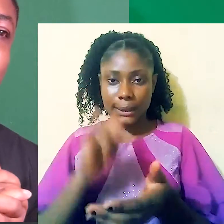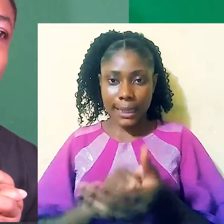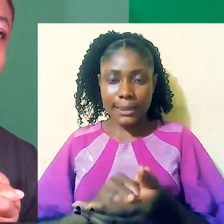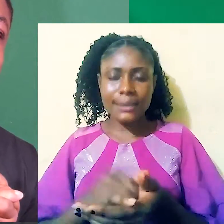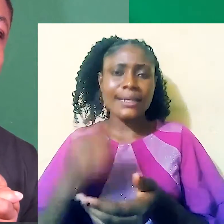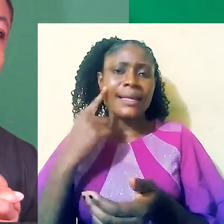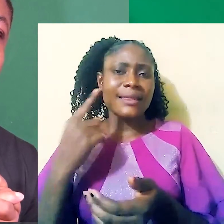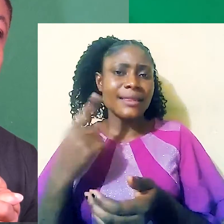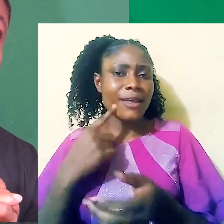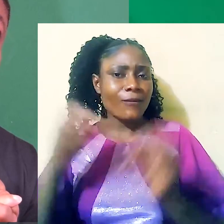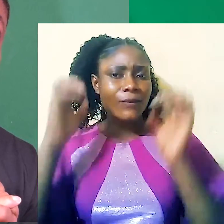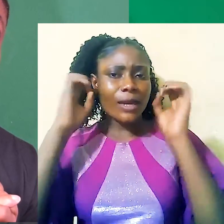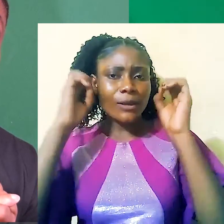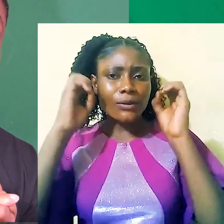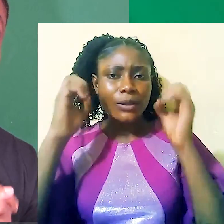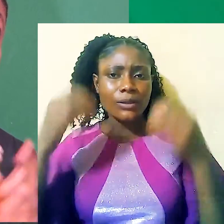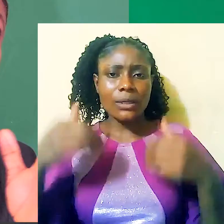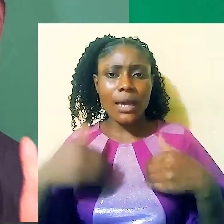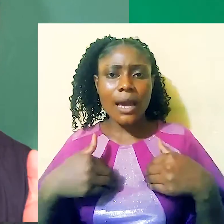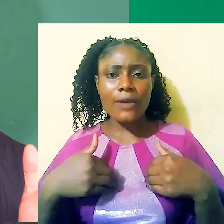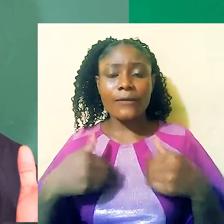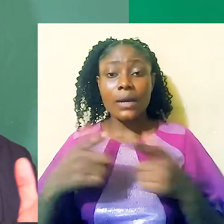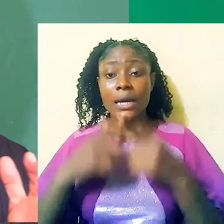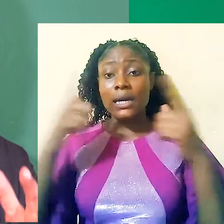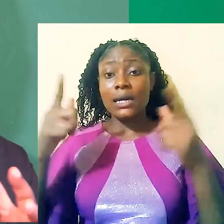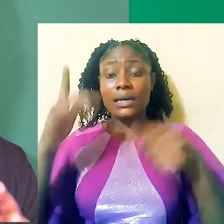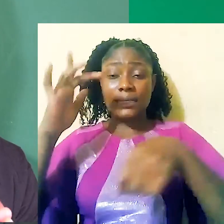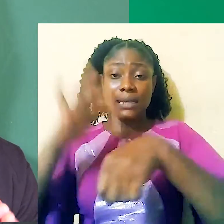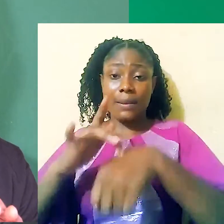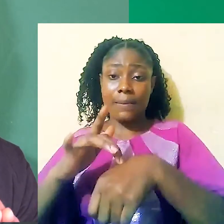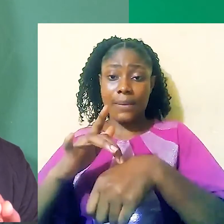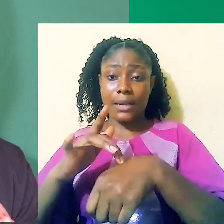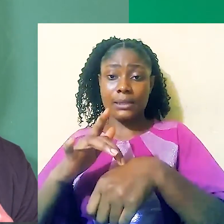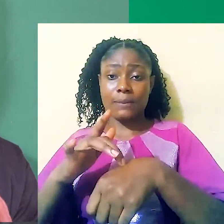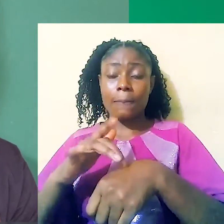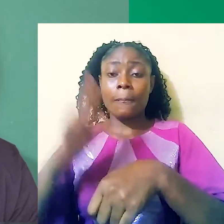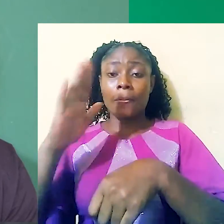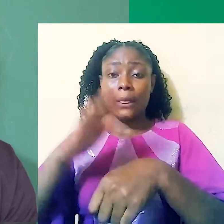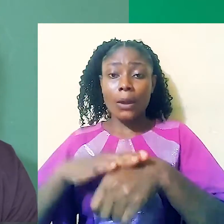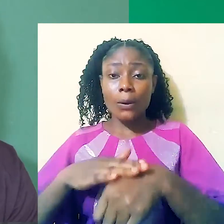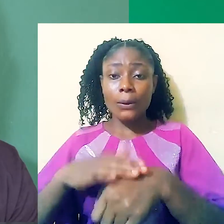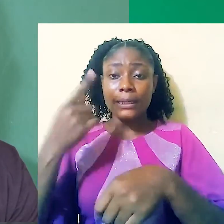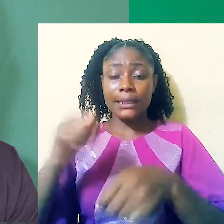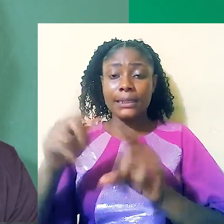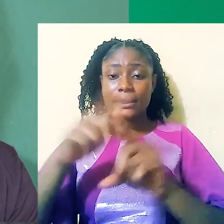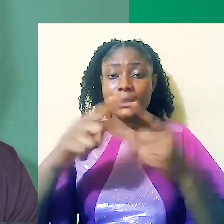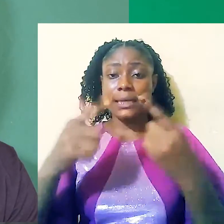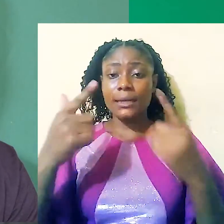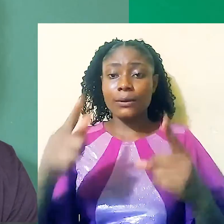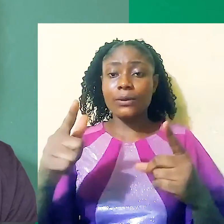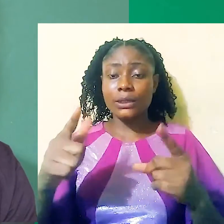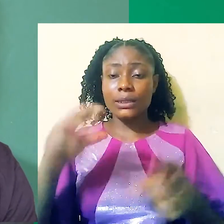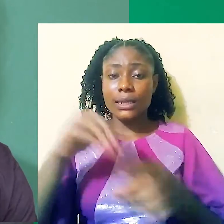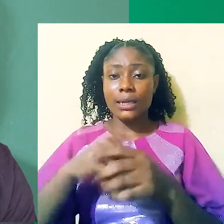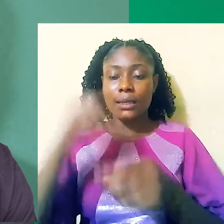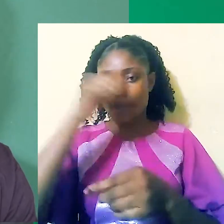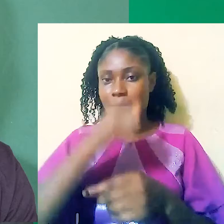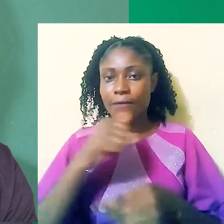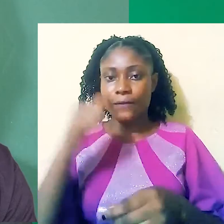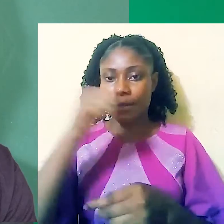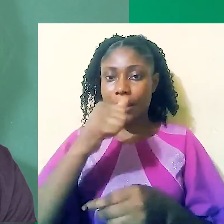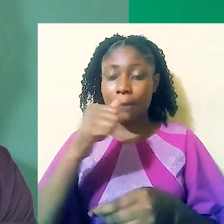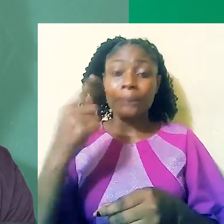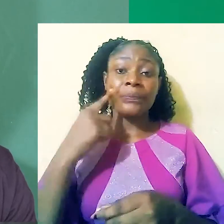We also know that deaf education has had some great impact on the